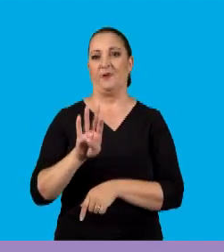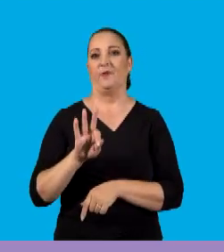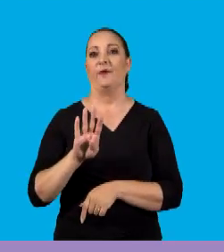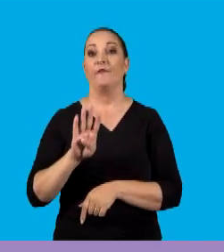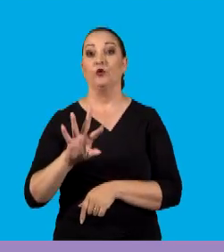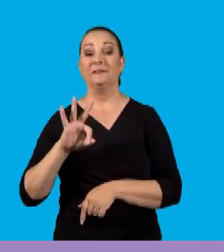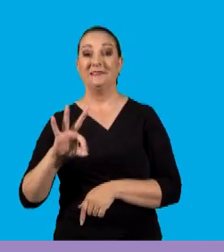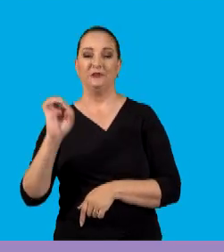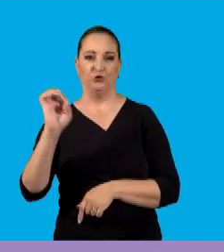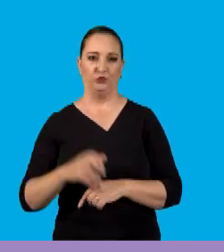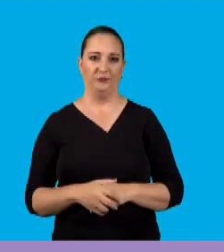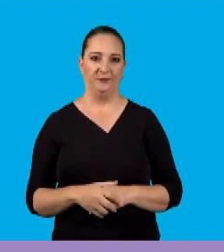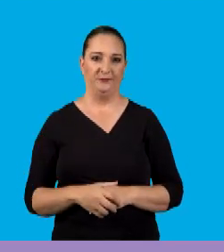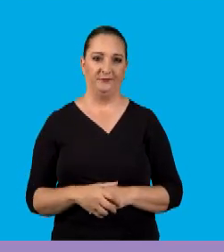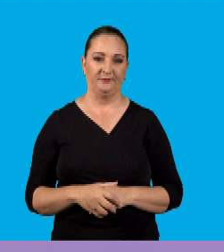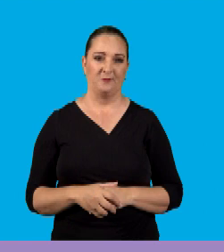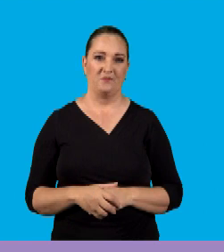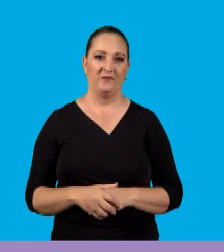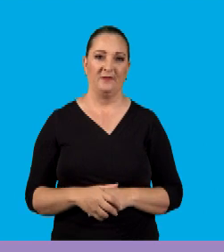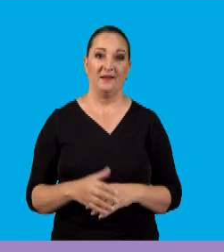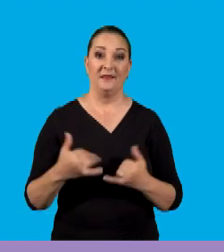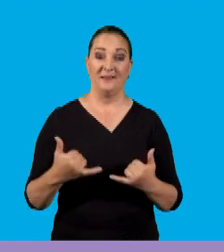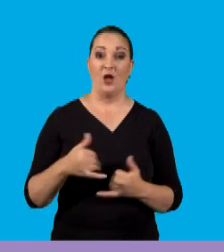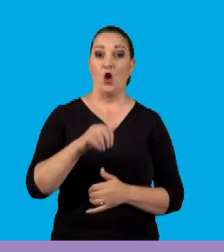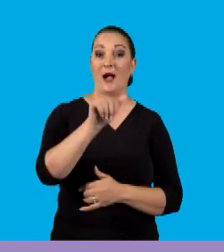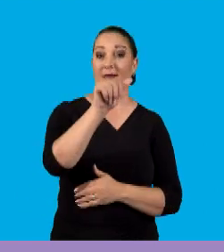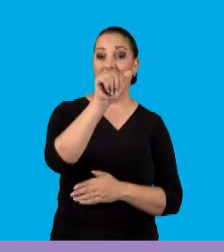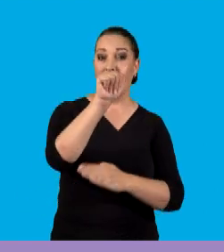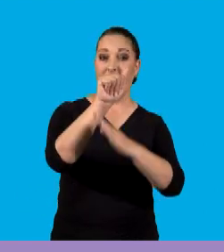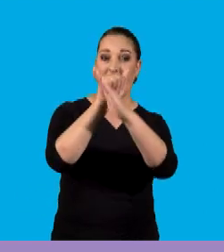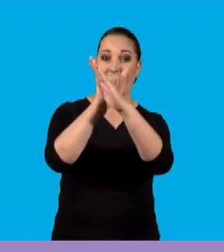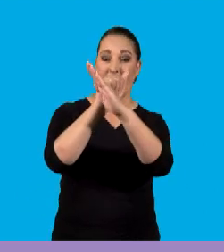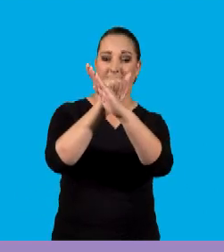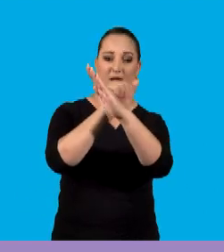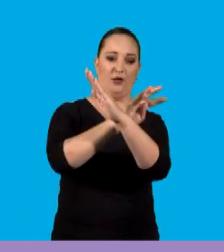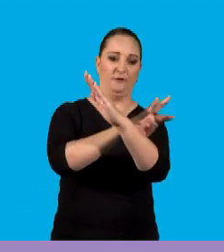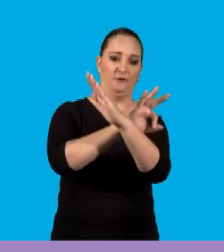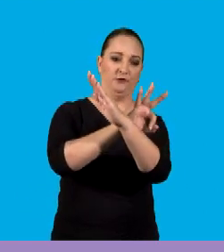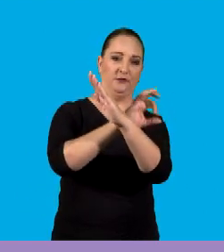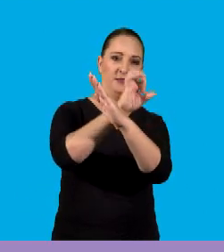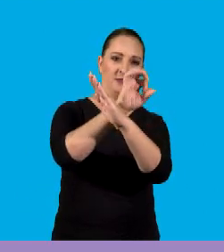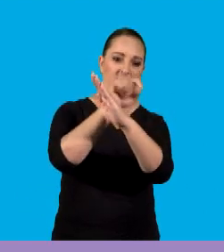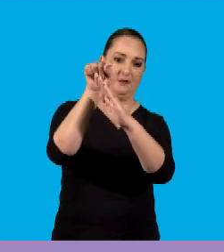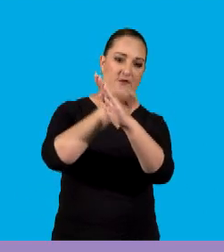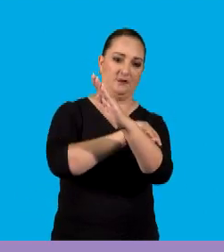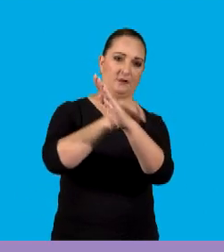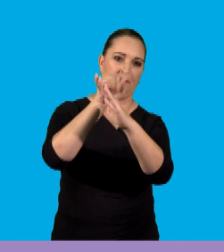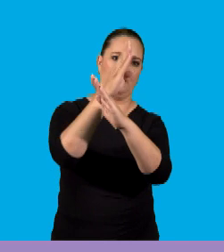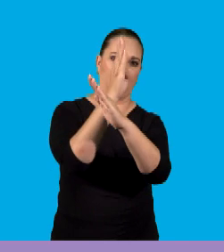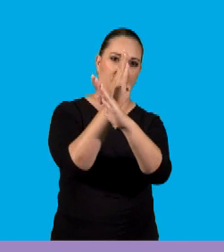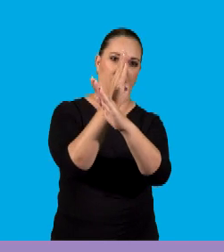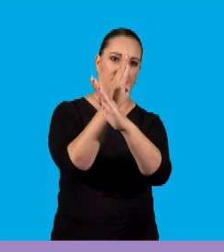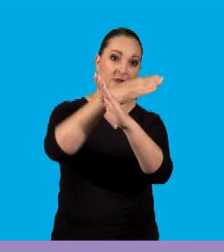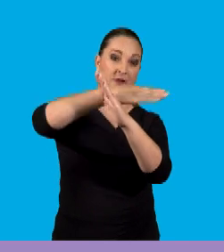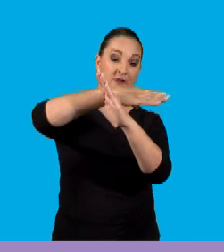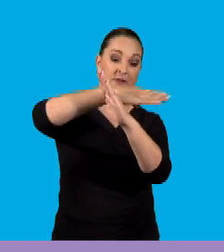look at the others. Look at angle 43 degrees and angle A. They are on a straight line. Let's change color